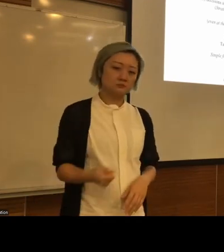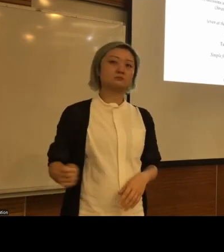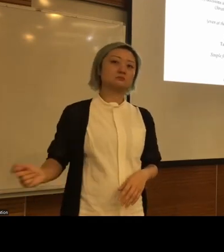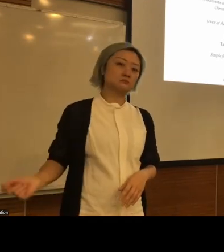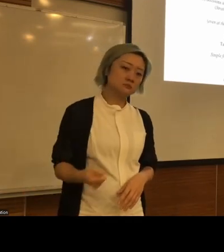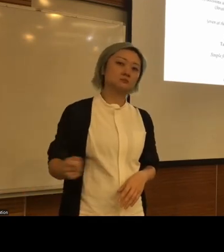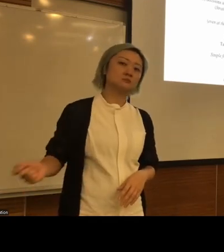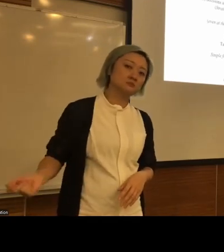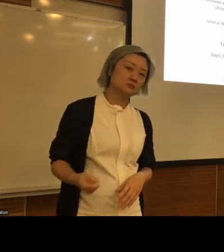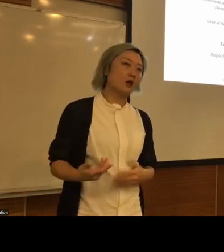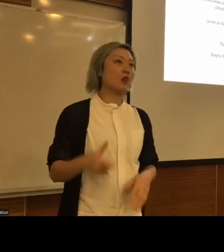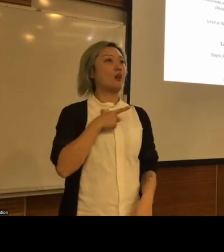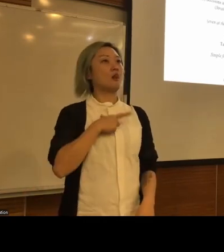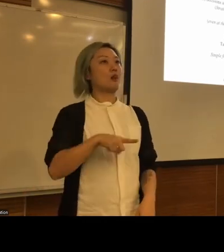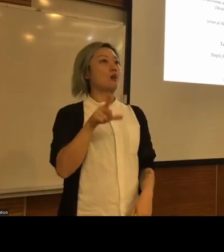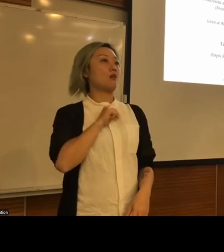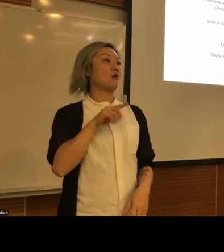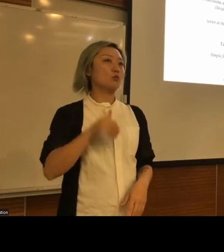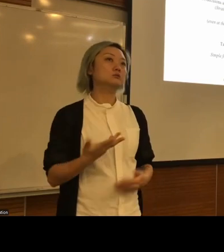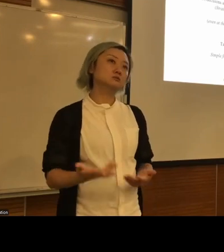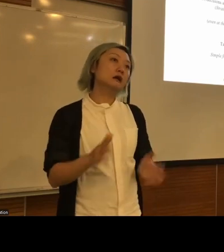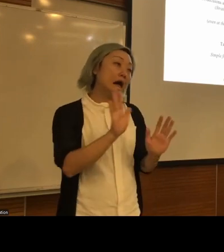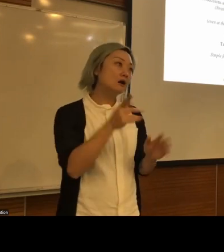when is the right moment to introduce the